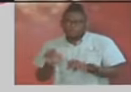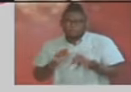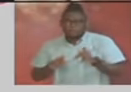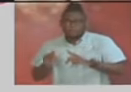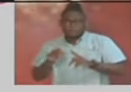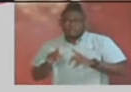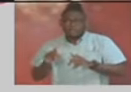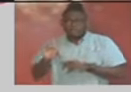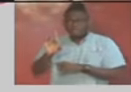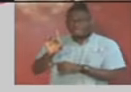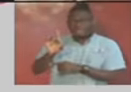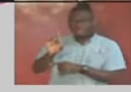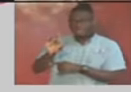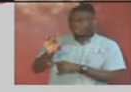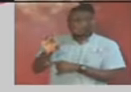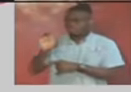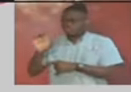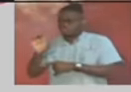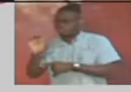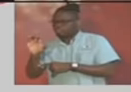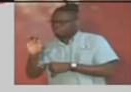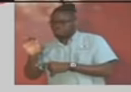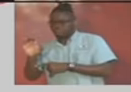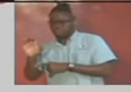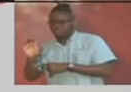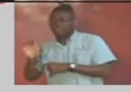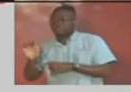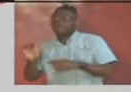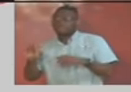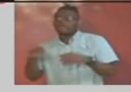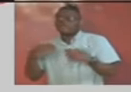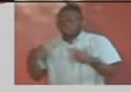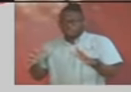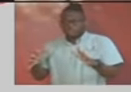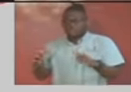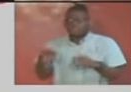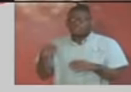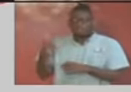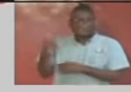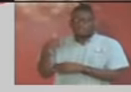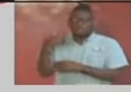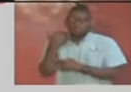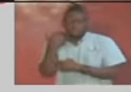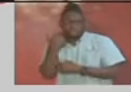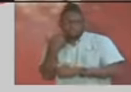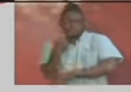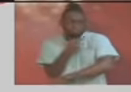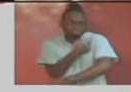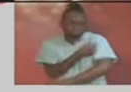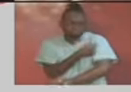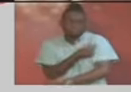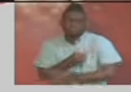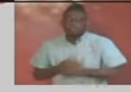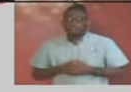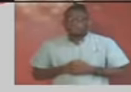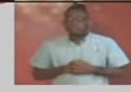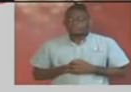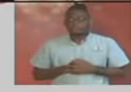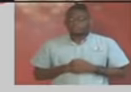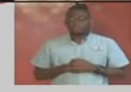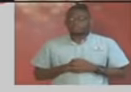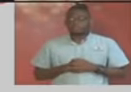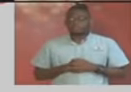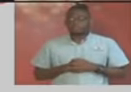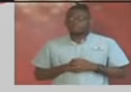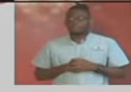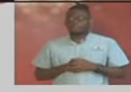number of individuals that need to get that number back up. And that would be up to 100%, not up to 95% necessarily, which is what